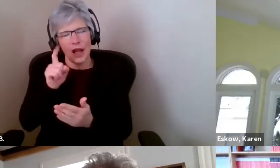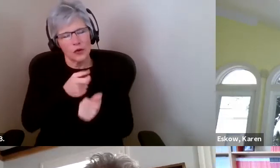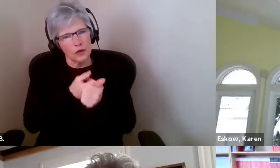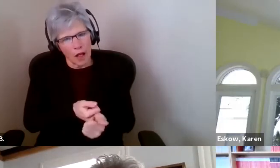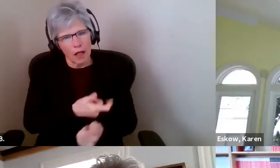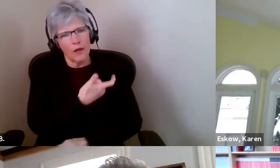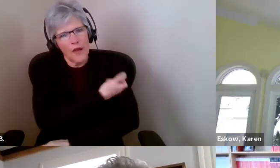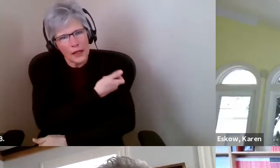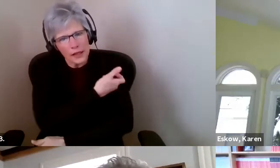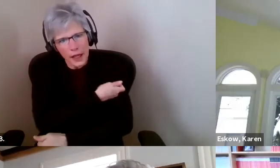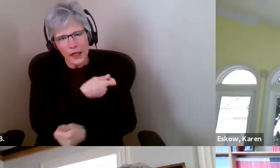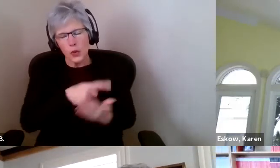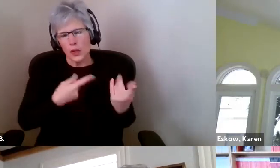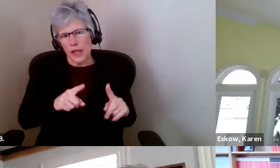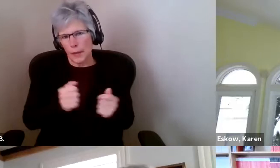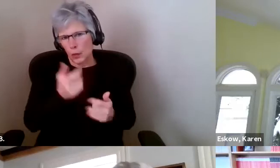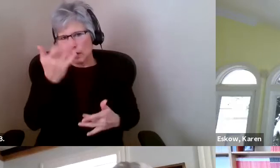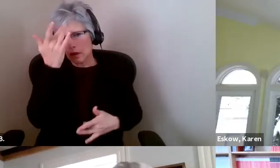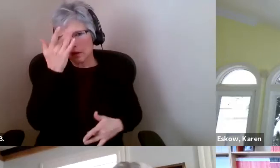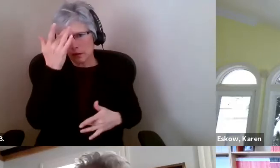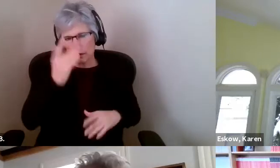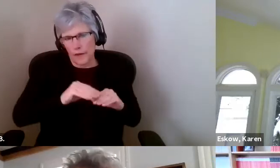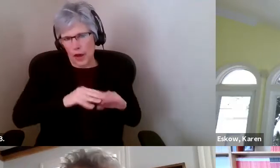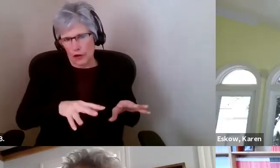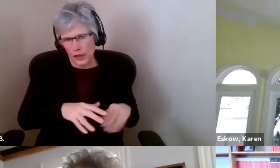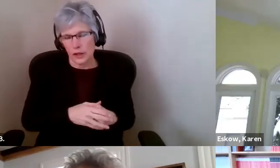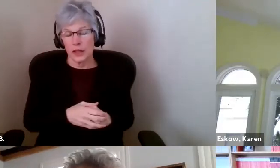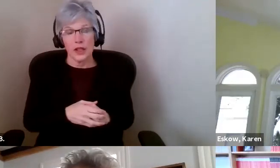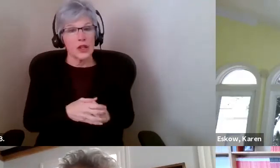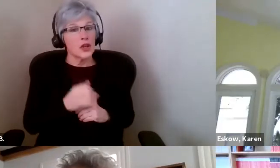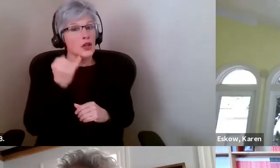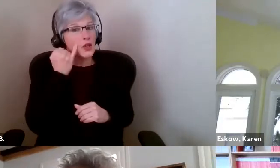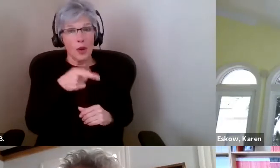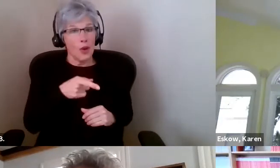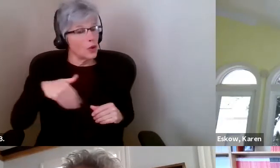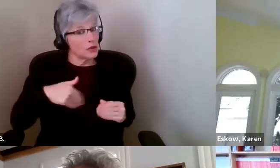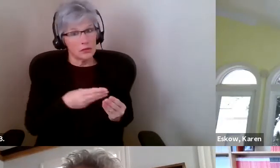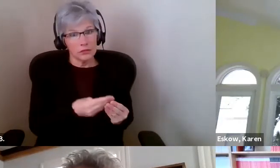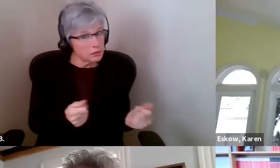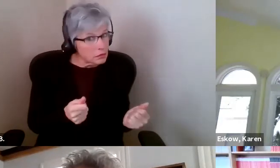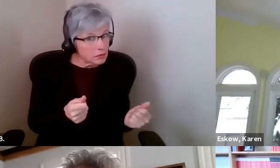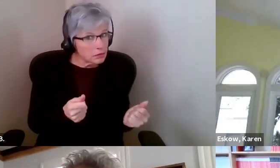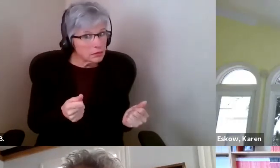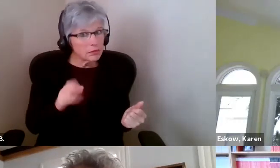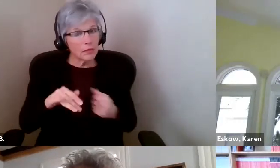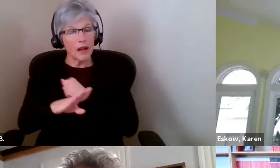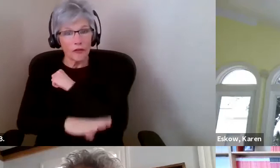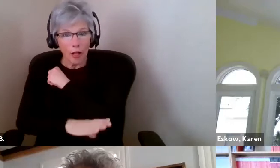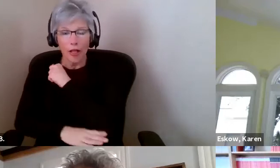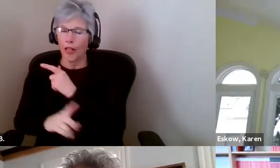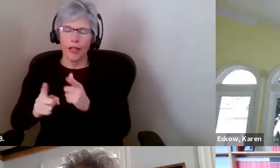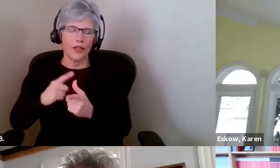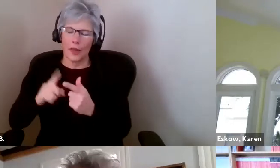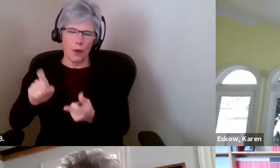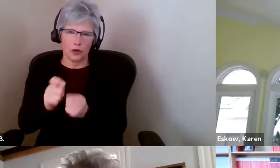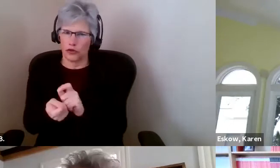naturally, if we are not out of this situation by then, well, then we have to, operate differently. But the